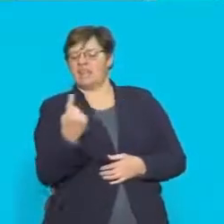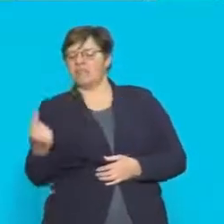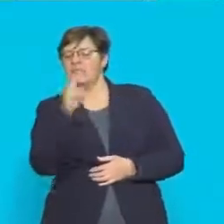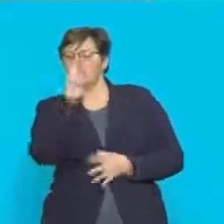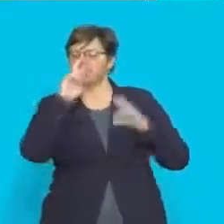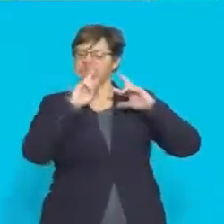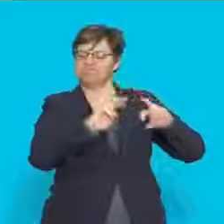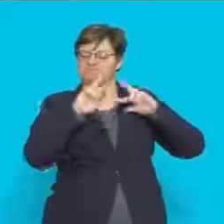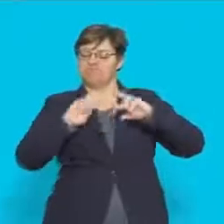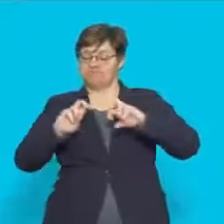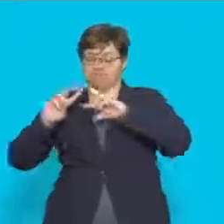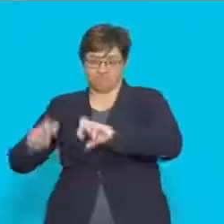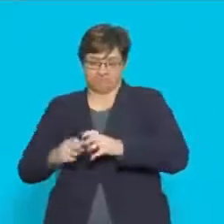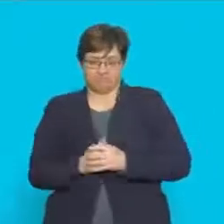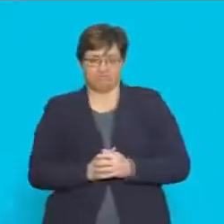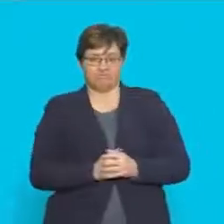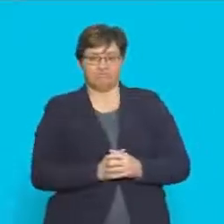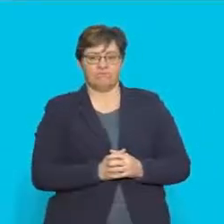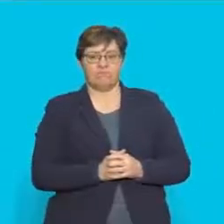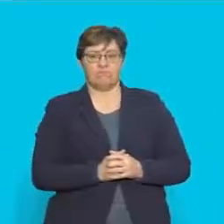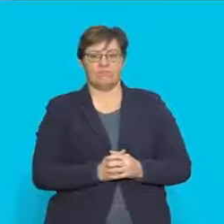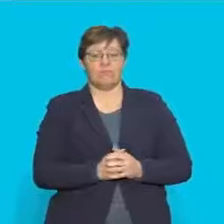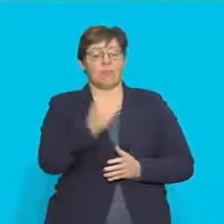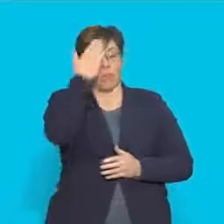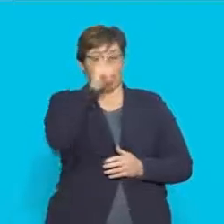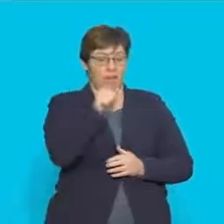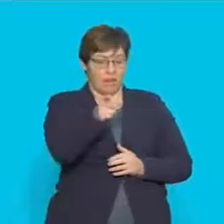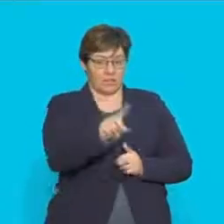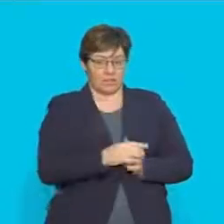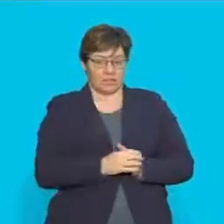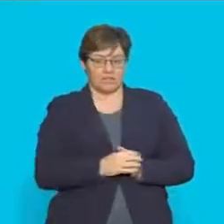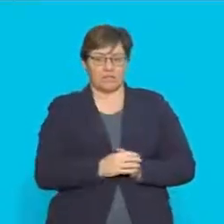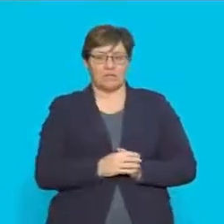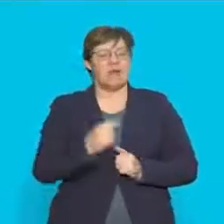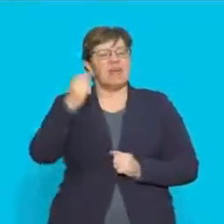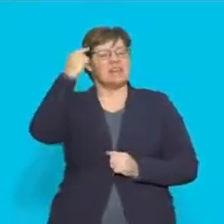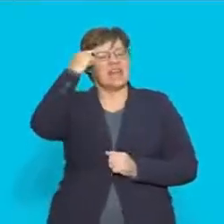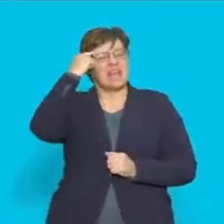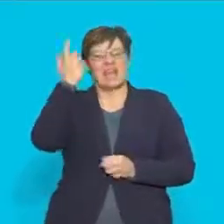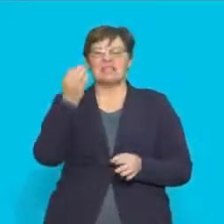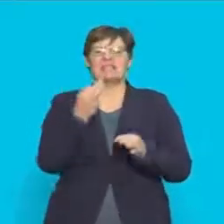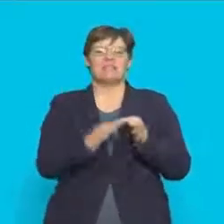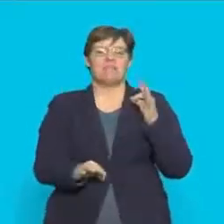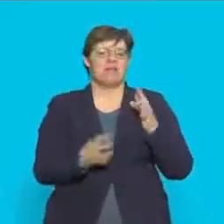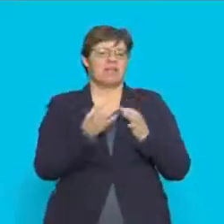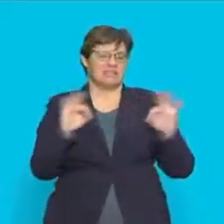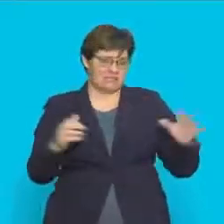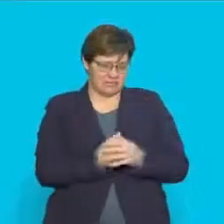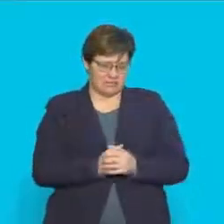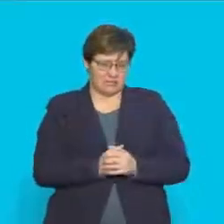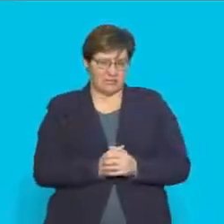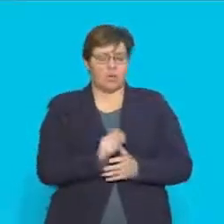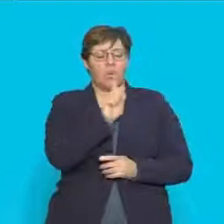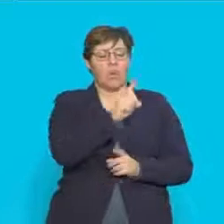talking about. So, what do we know? You need to think about a simple sentence, right?